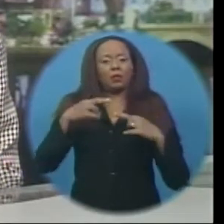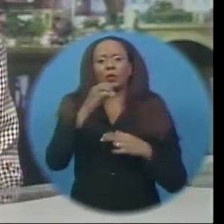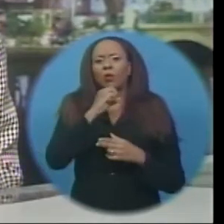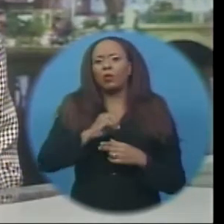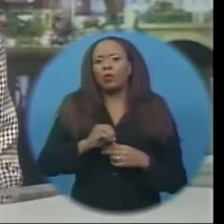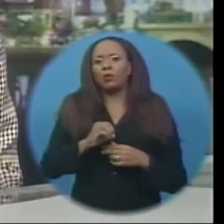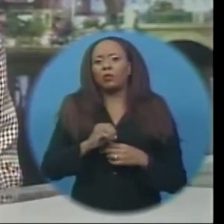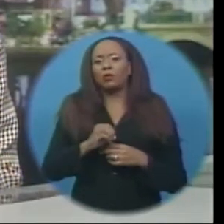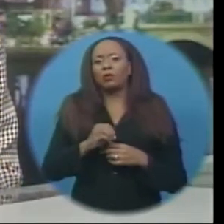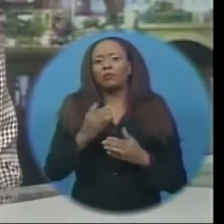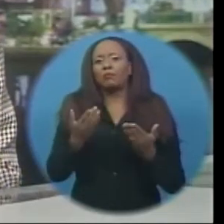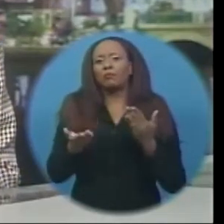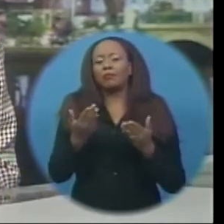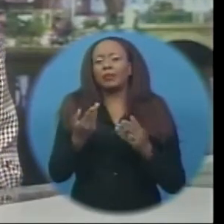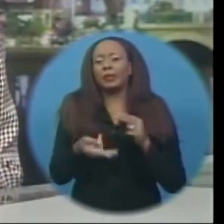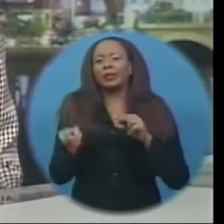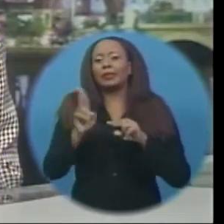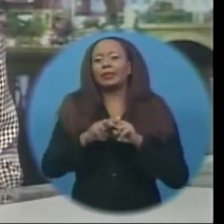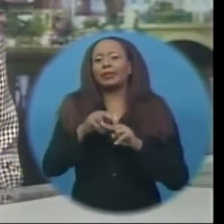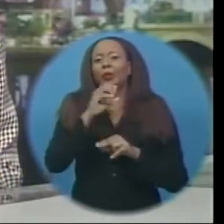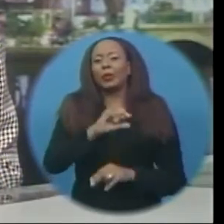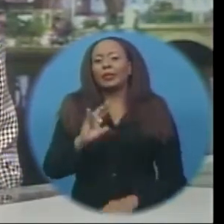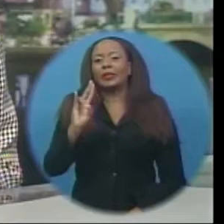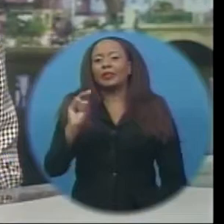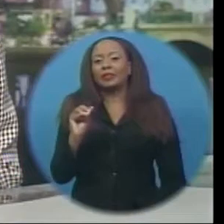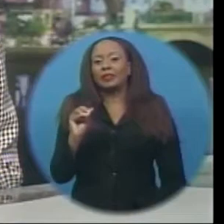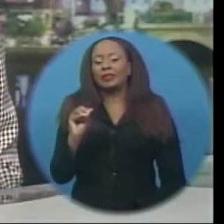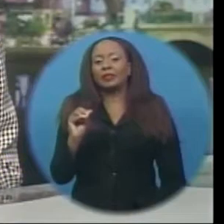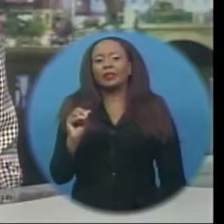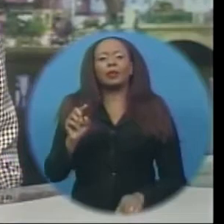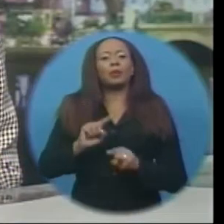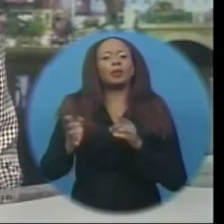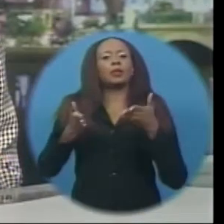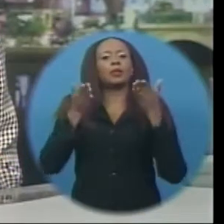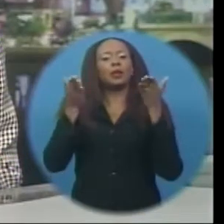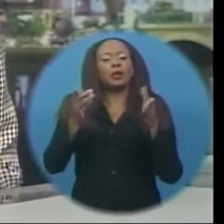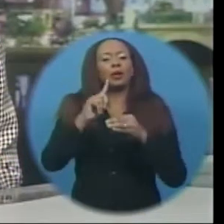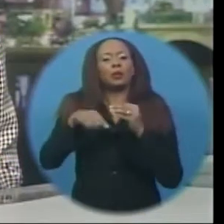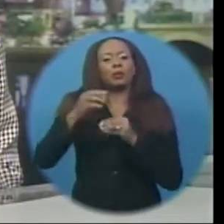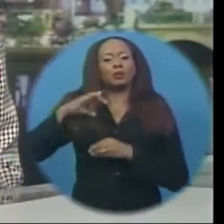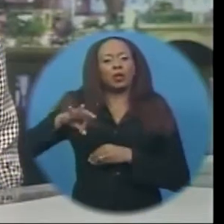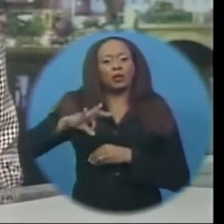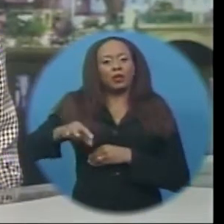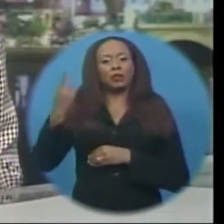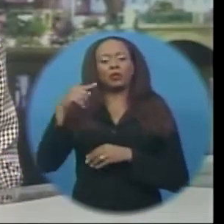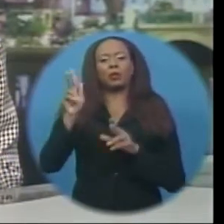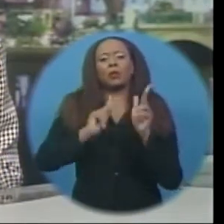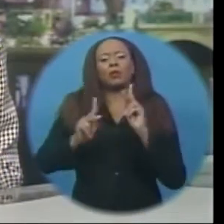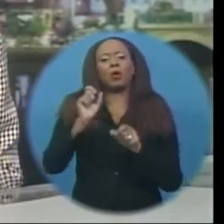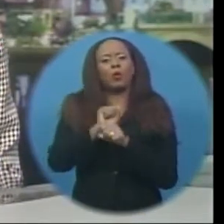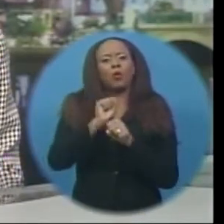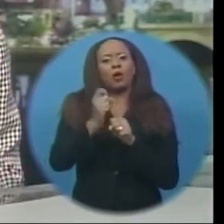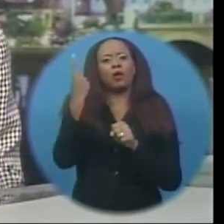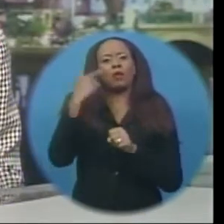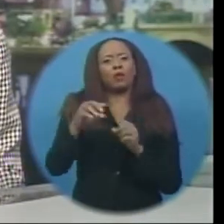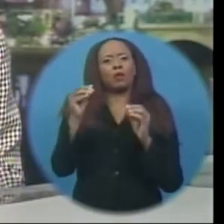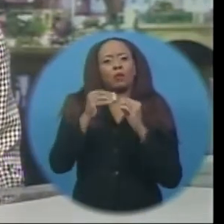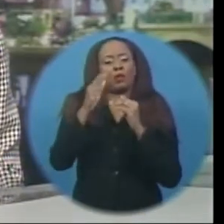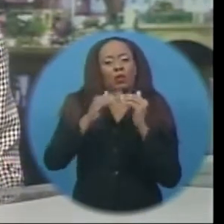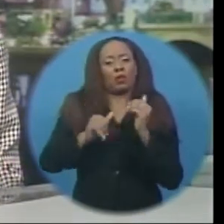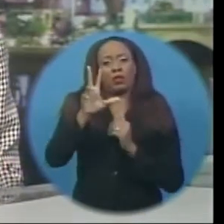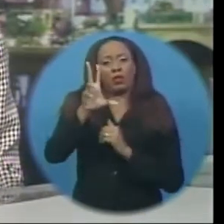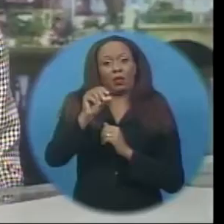to 70, Ms. Moore says there will also be a resolution on benefits for people with more than 30 years left